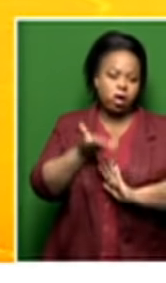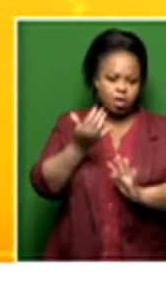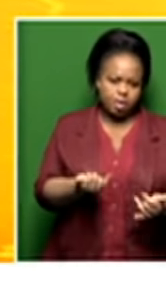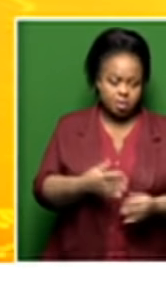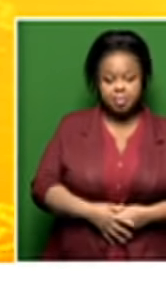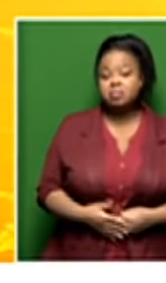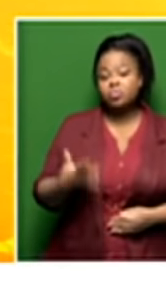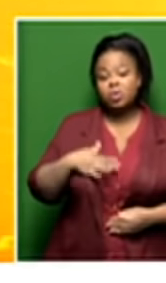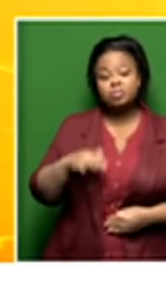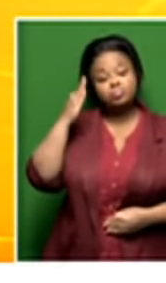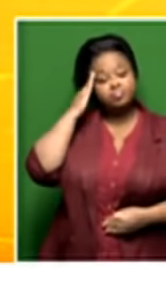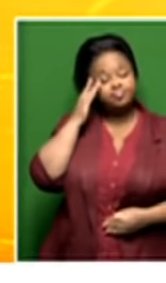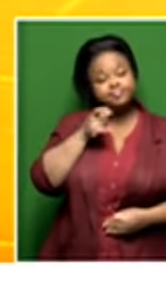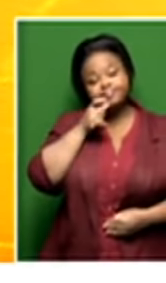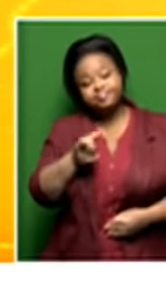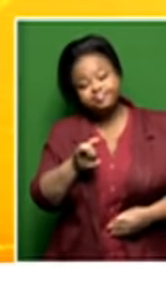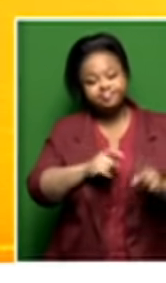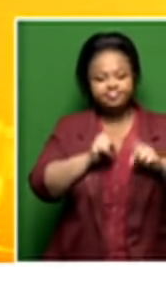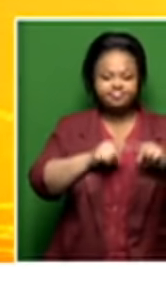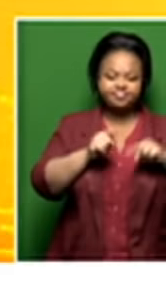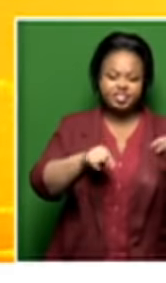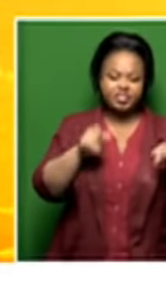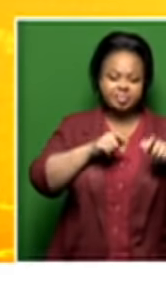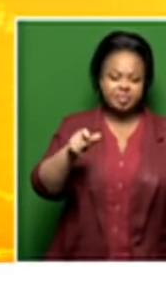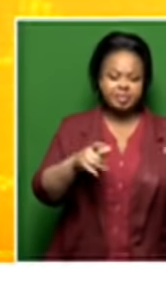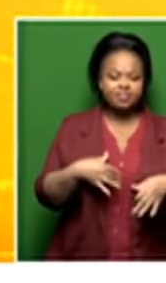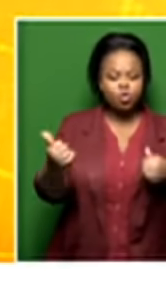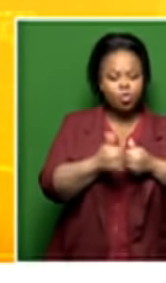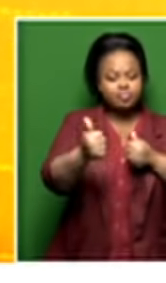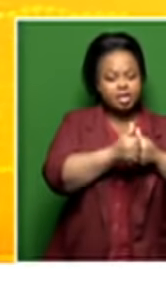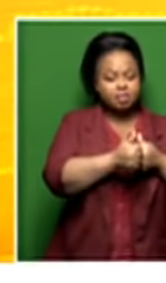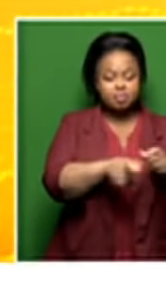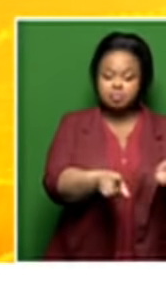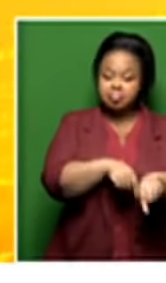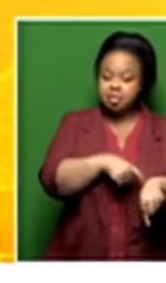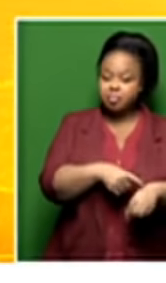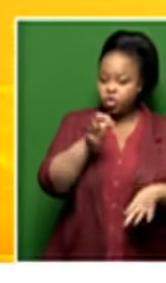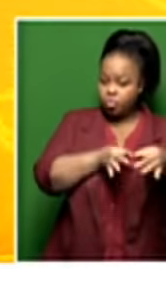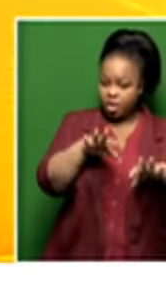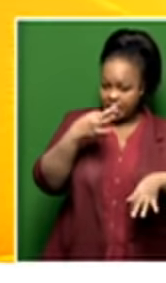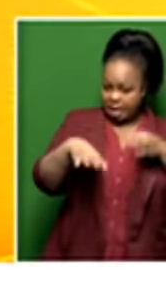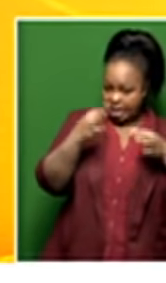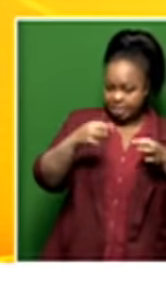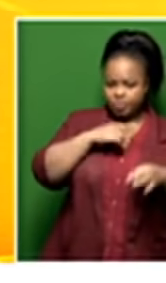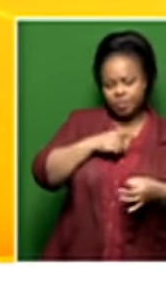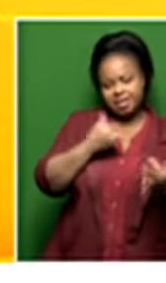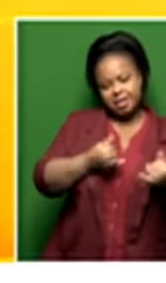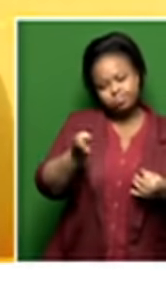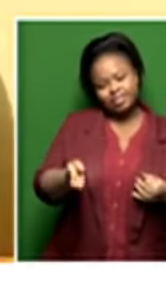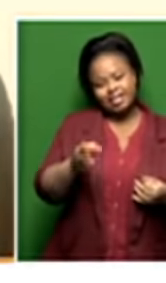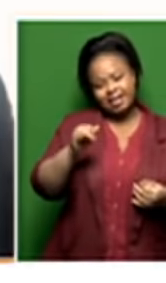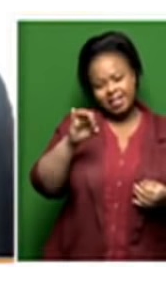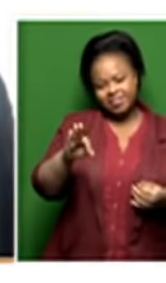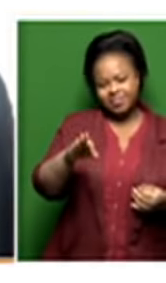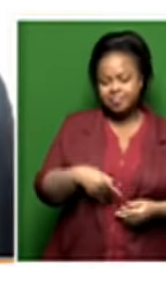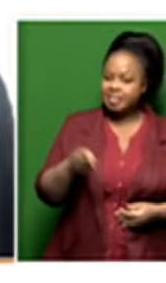also get reaction from various role players and stakeholders, and also, of course, political analysts, as we cross now to Ralph